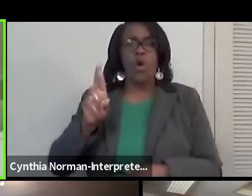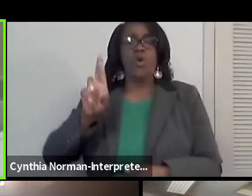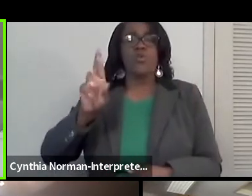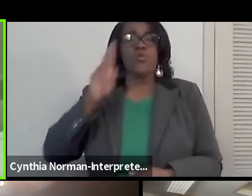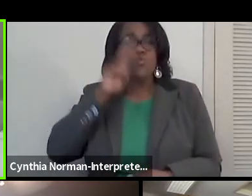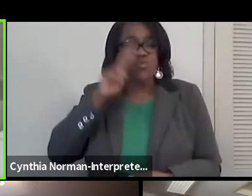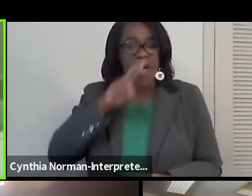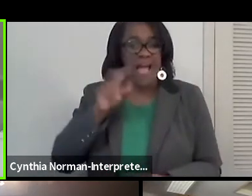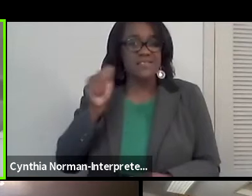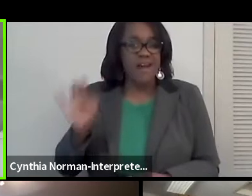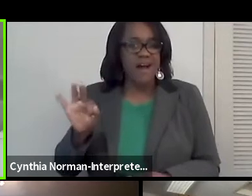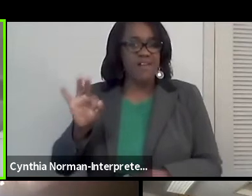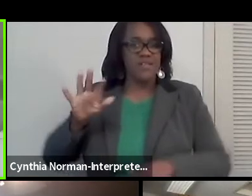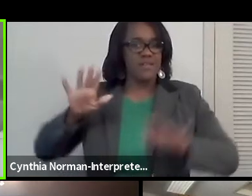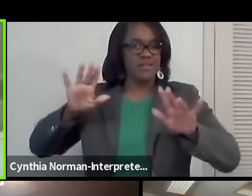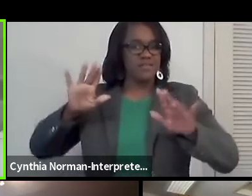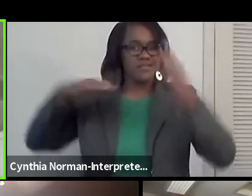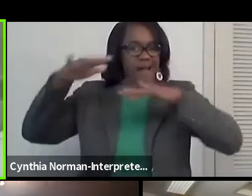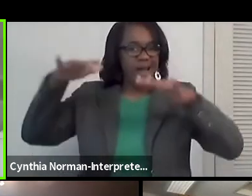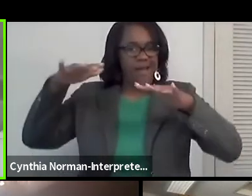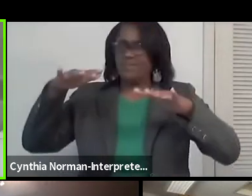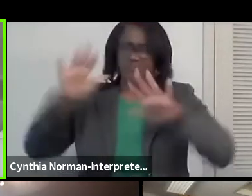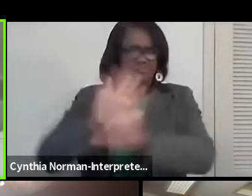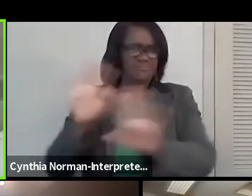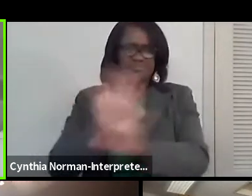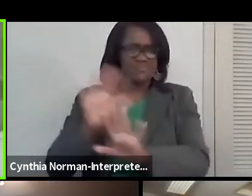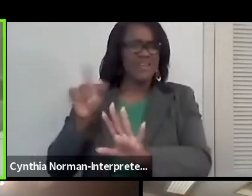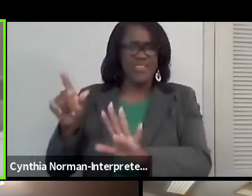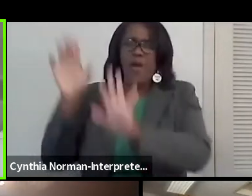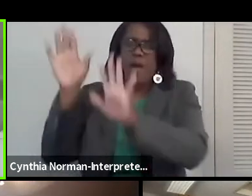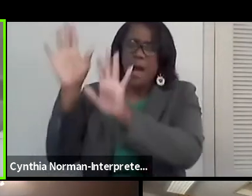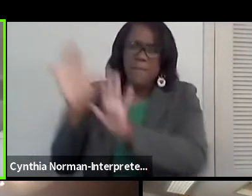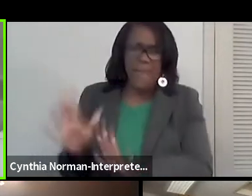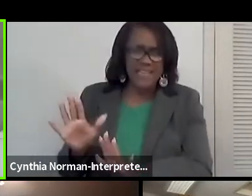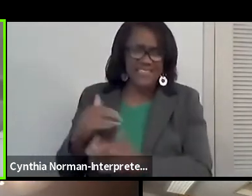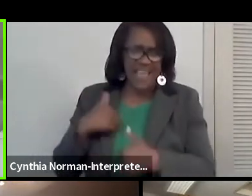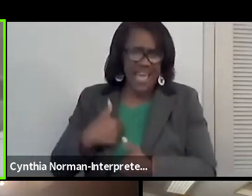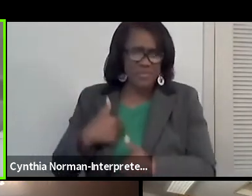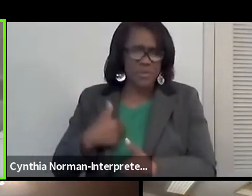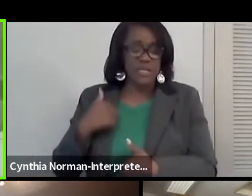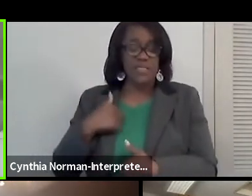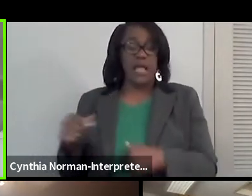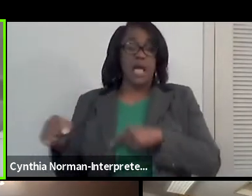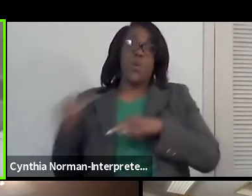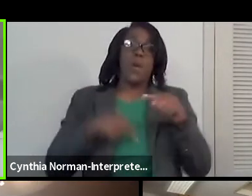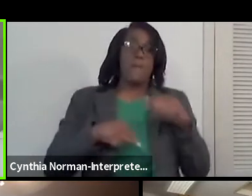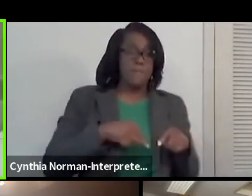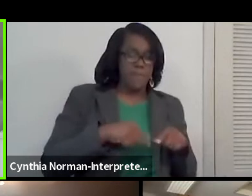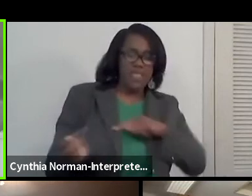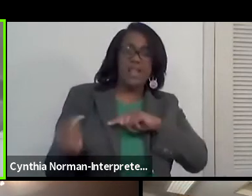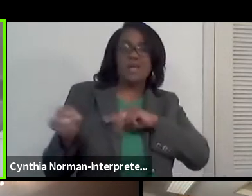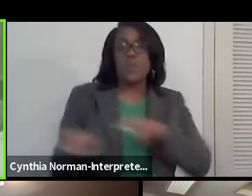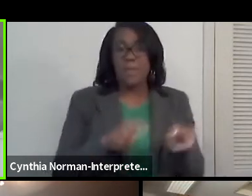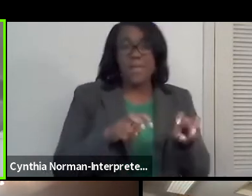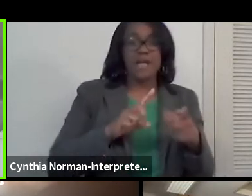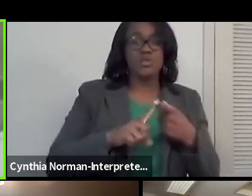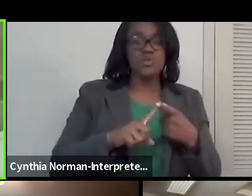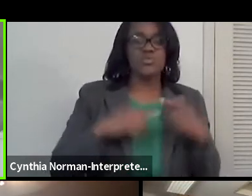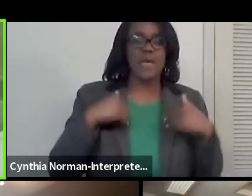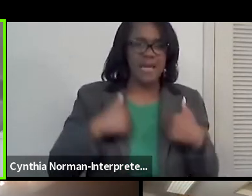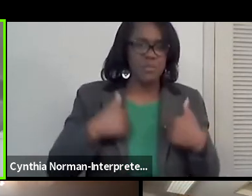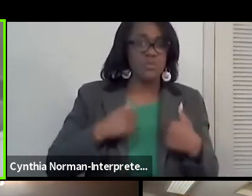pigeons. I totally disagree with that. They're amazing. Did a lot of work with them. Then I went back to mammals and studied what definitely is